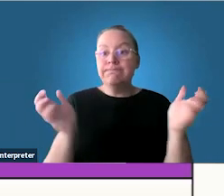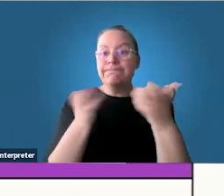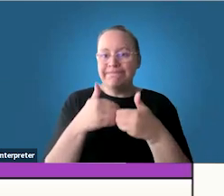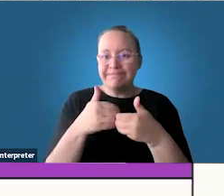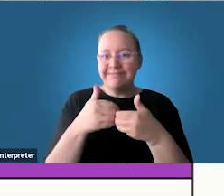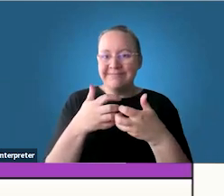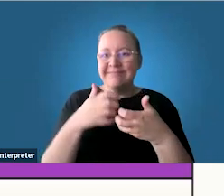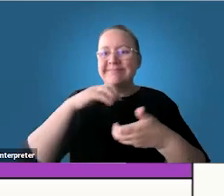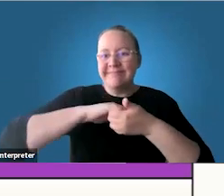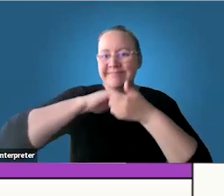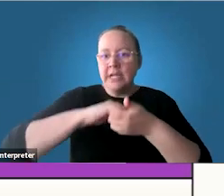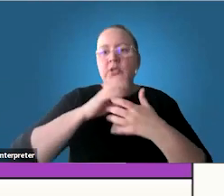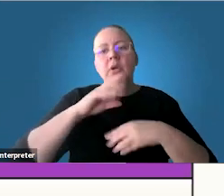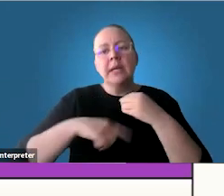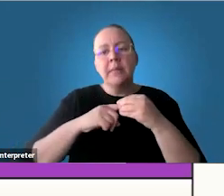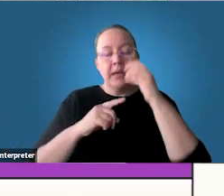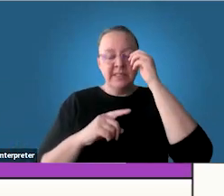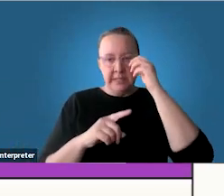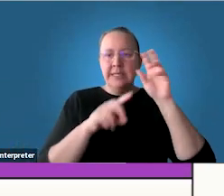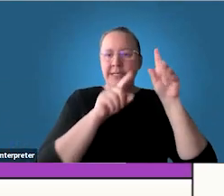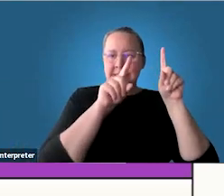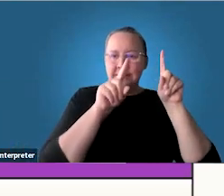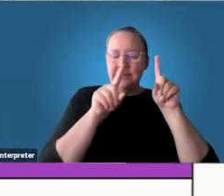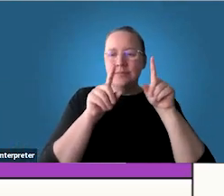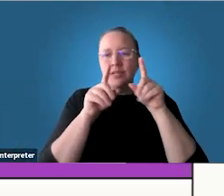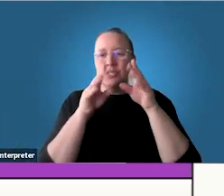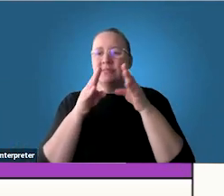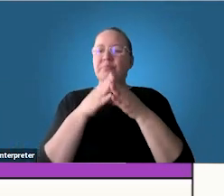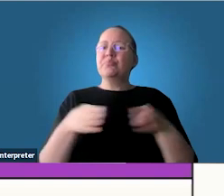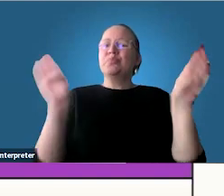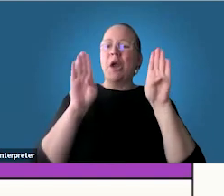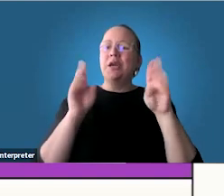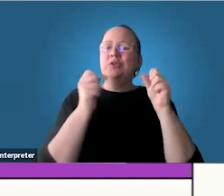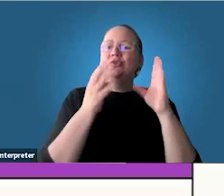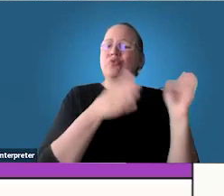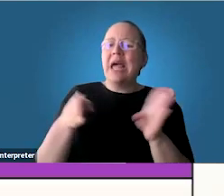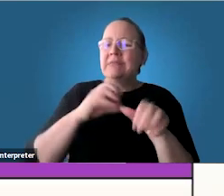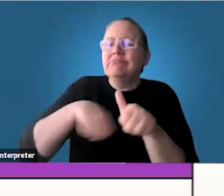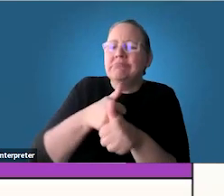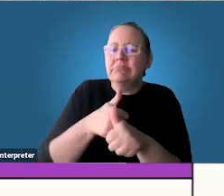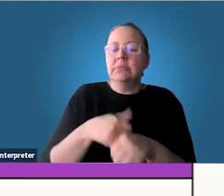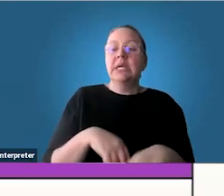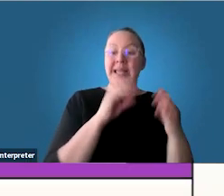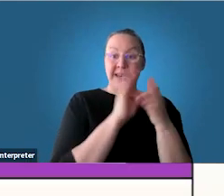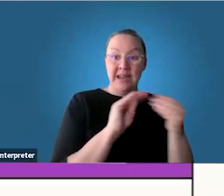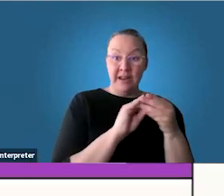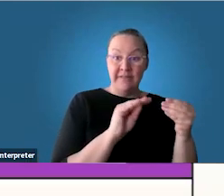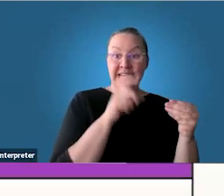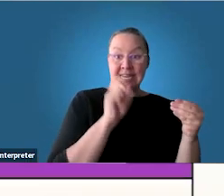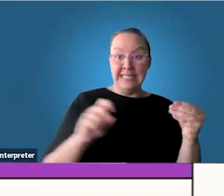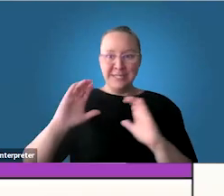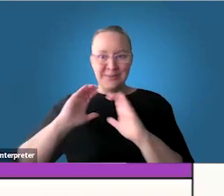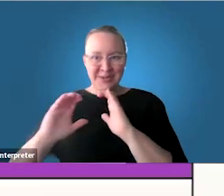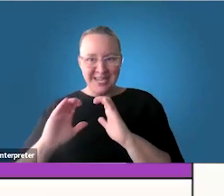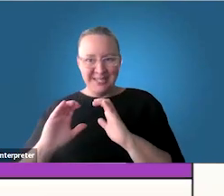do reinforce, test, and scale like broader narrative strategies. Narrative change needs communication tactics to